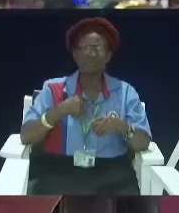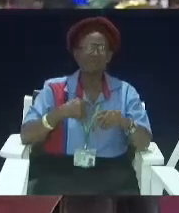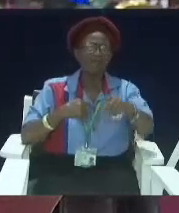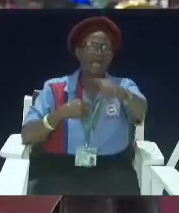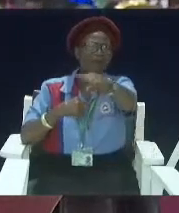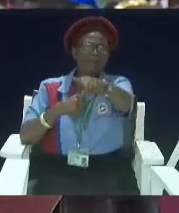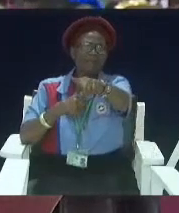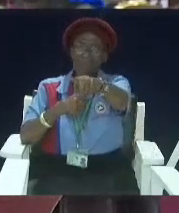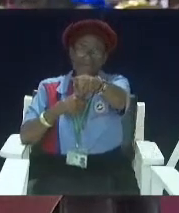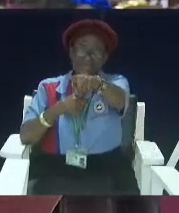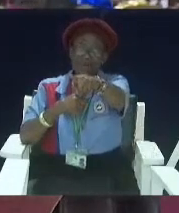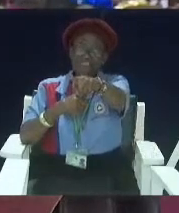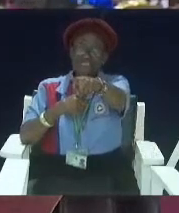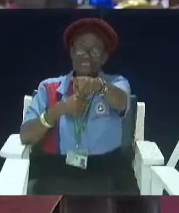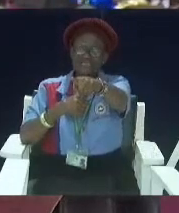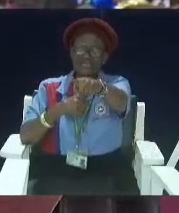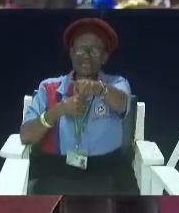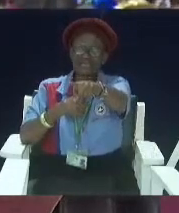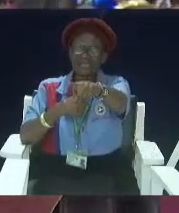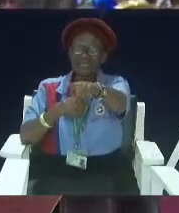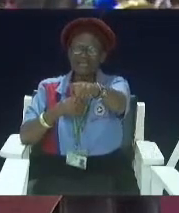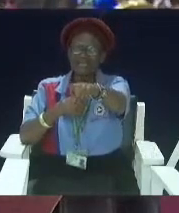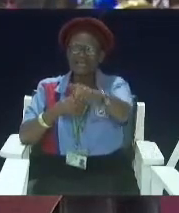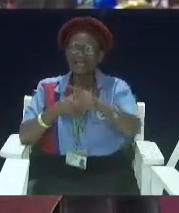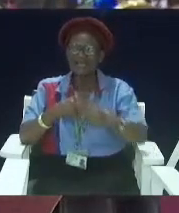God is going to hear the cry of somebody today.